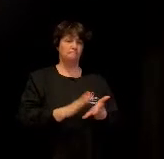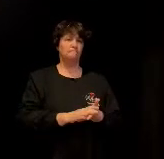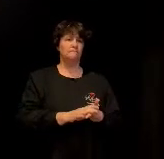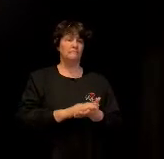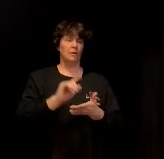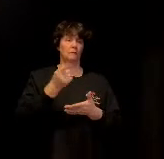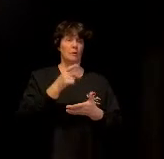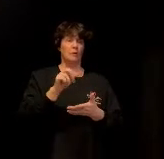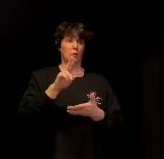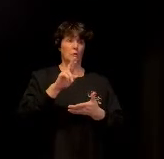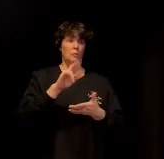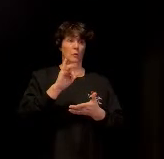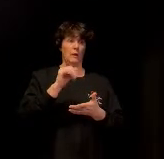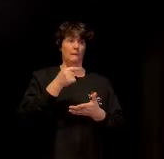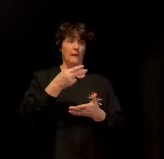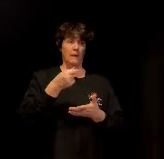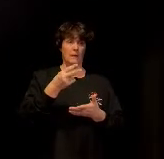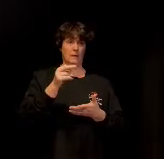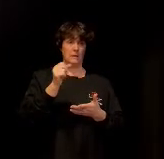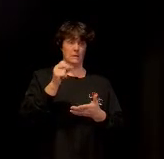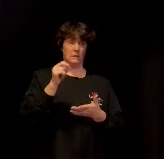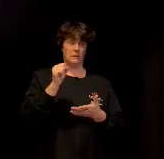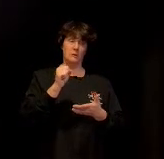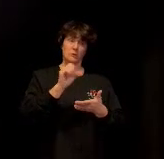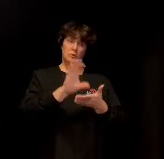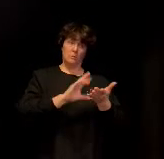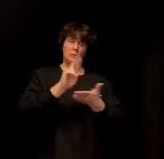1 Corinthians 2. Look what it says right here.